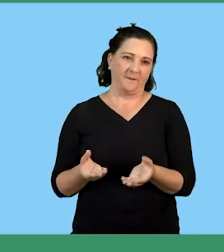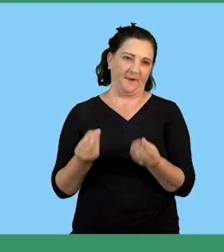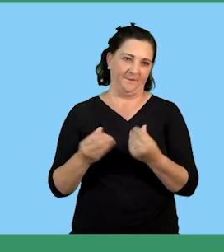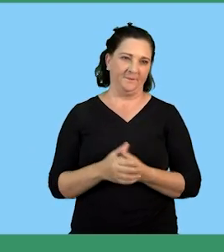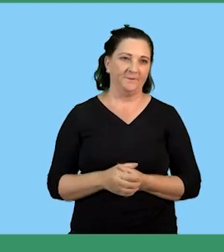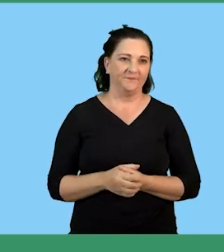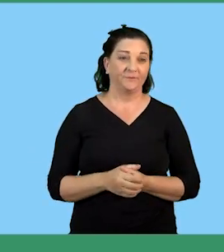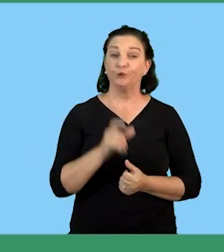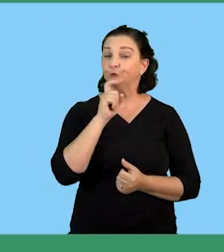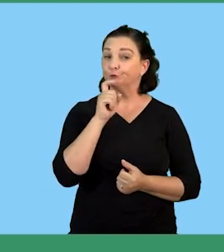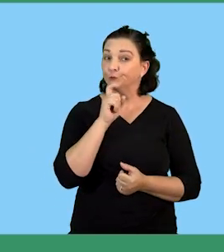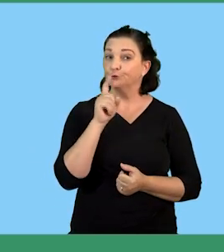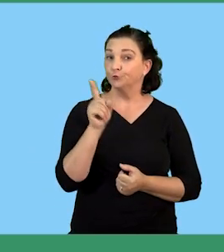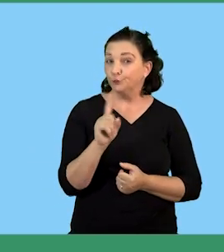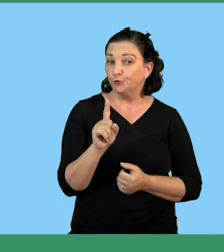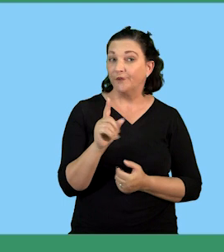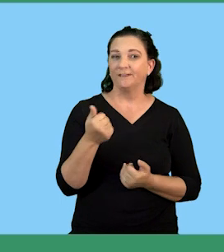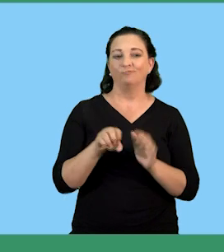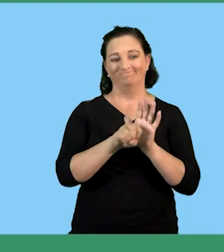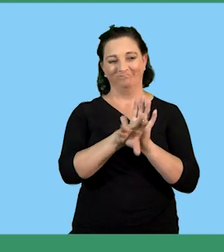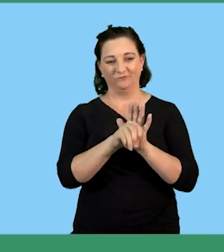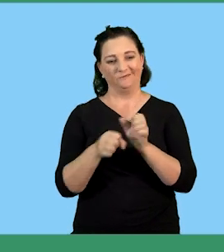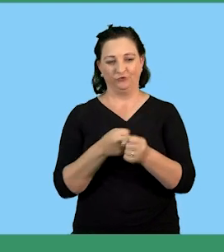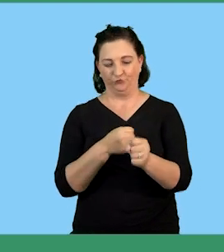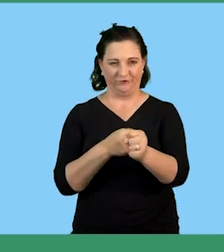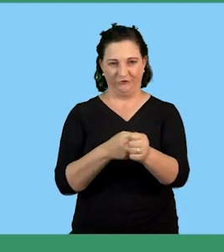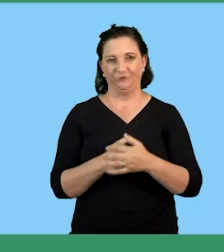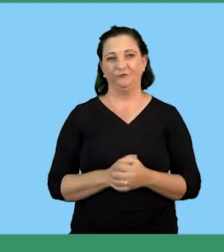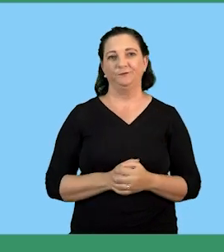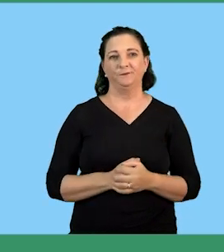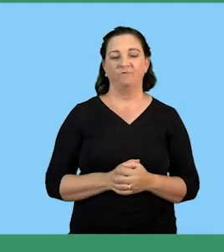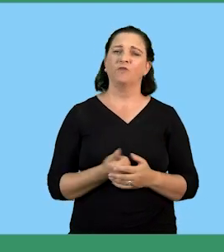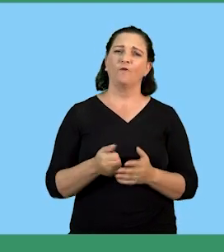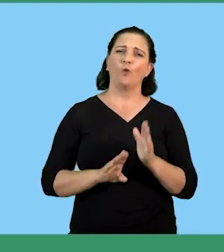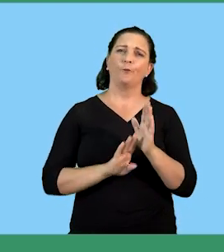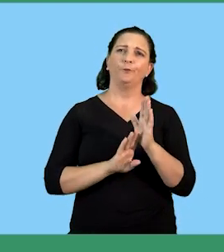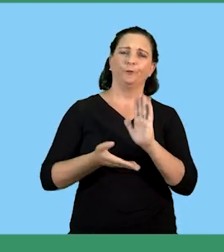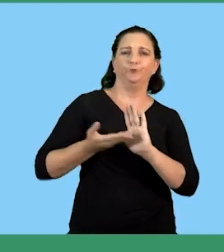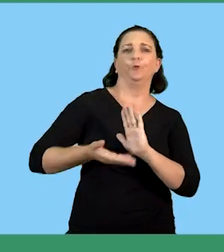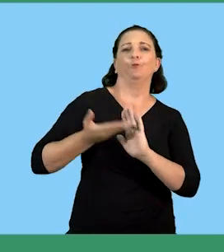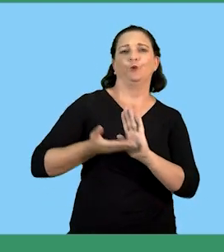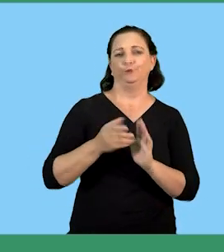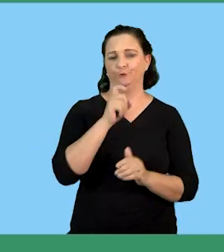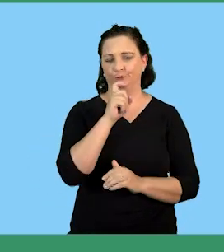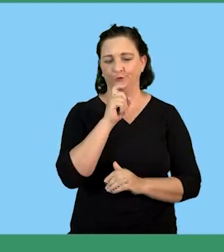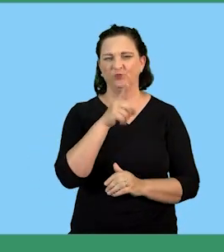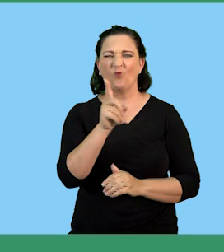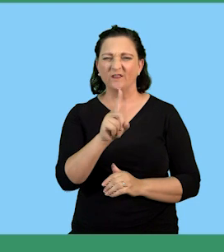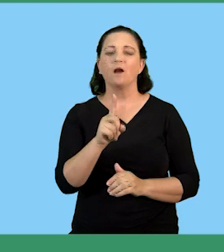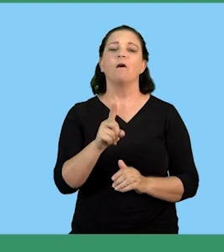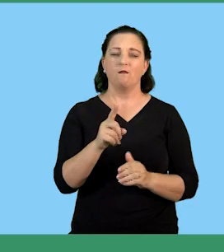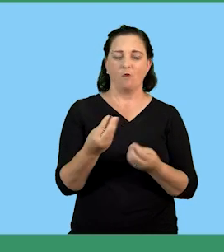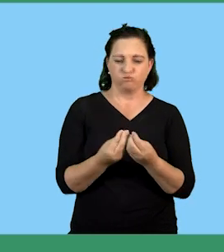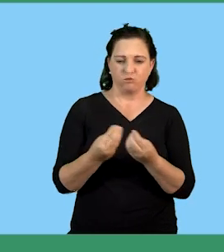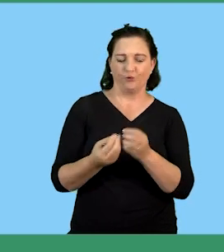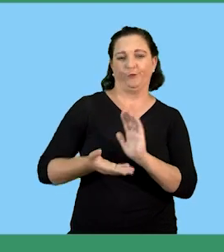customers at. It can be used as a marketing strategy in a form of what? Of maybe promotion, maybe you're promoting the